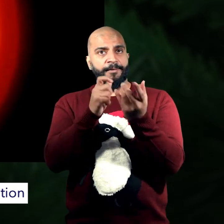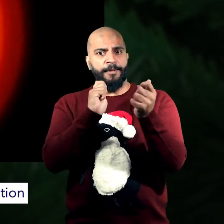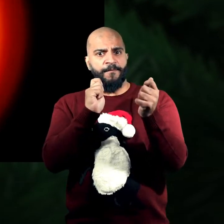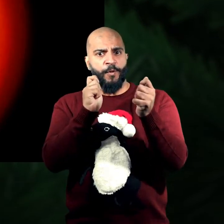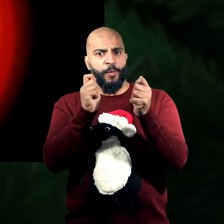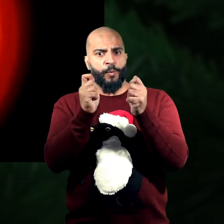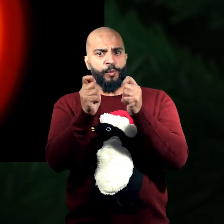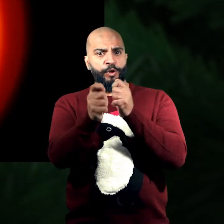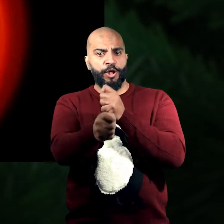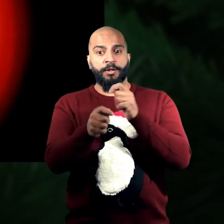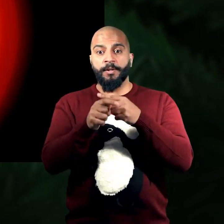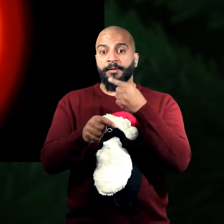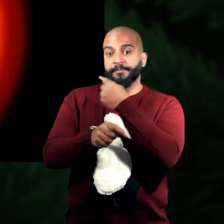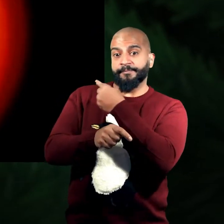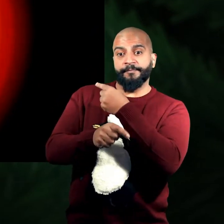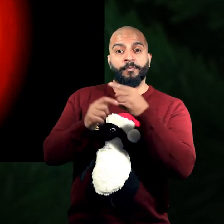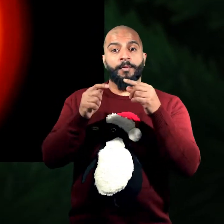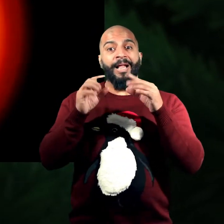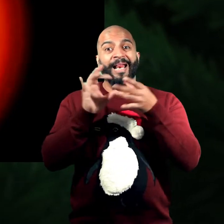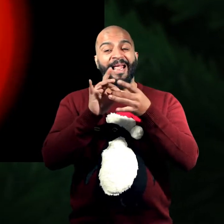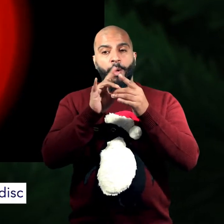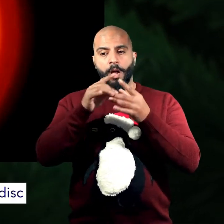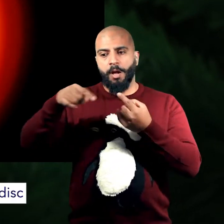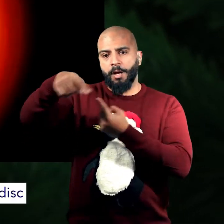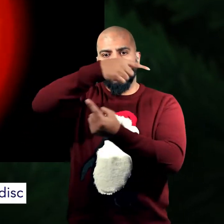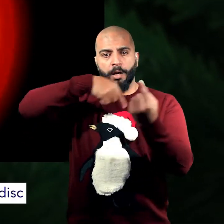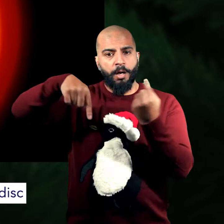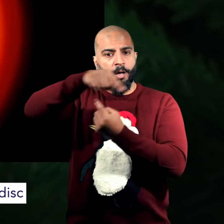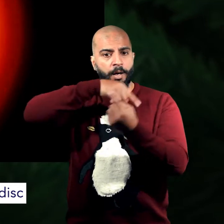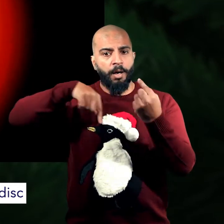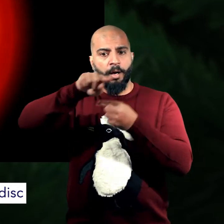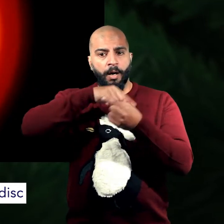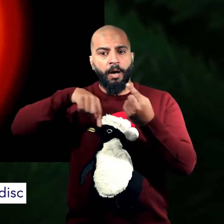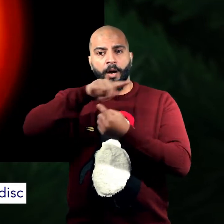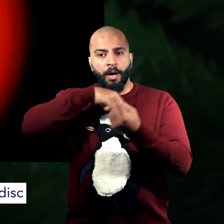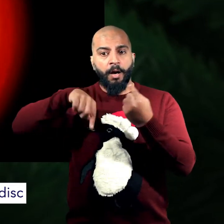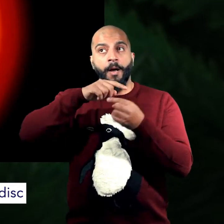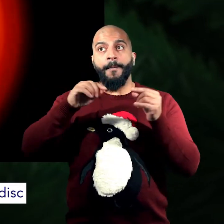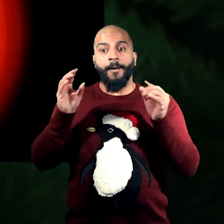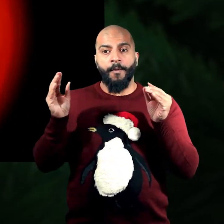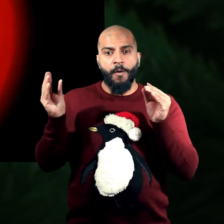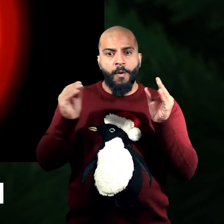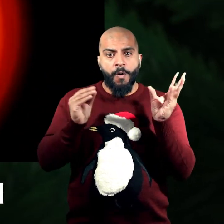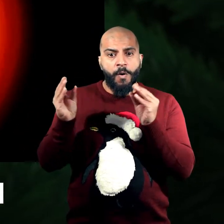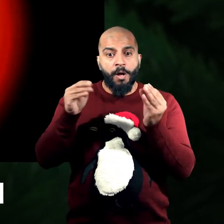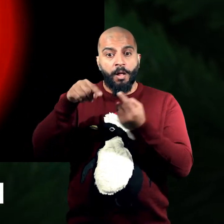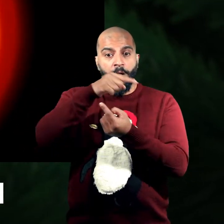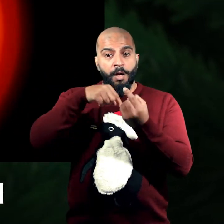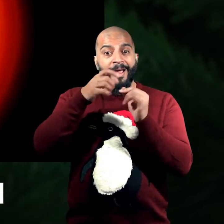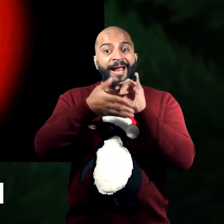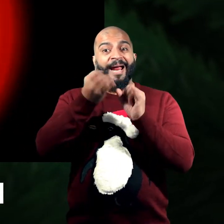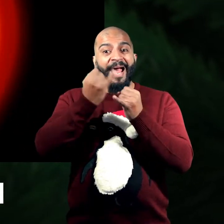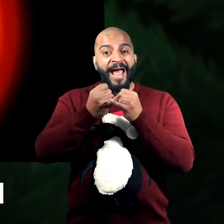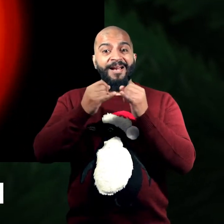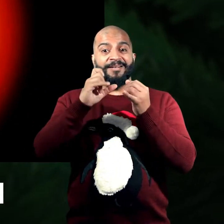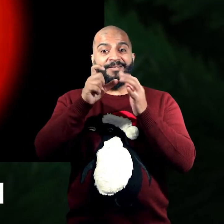of evolution where they will interact with the disk. They might end up hoovering up parts of the disk where